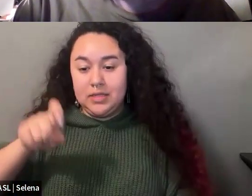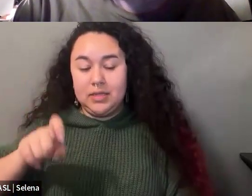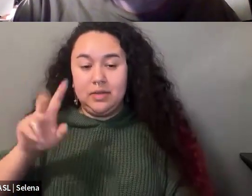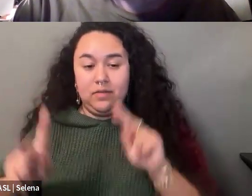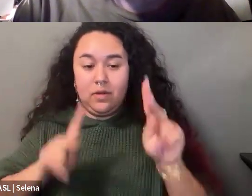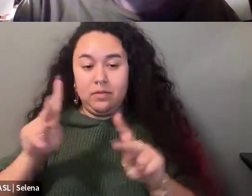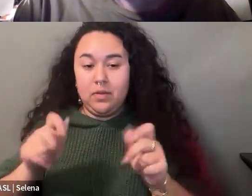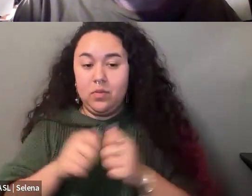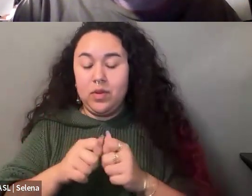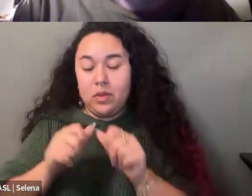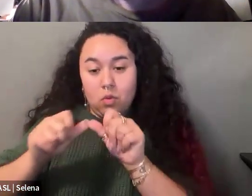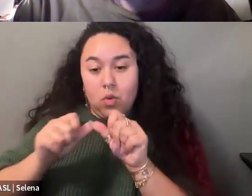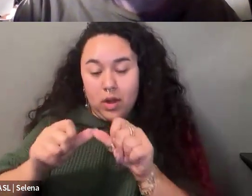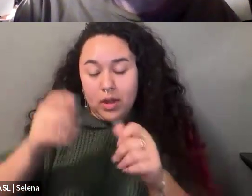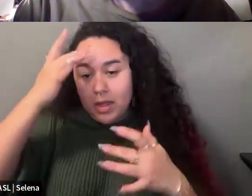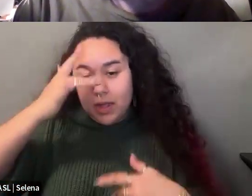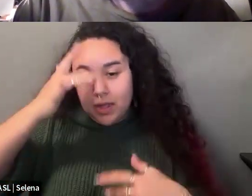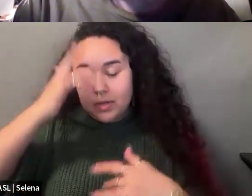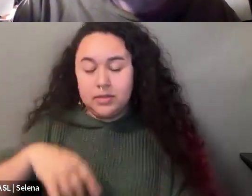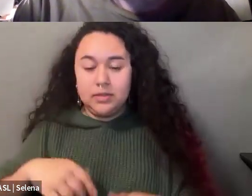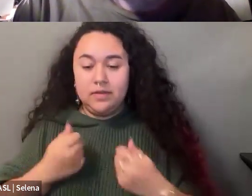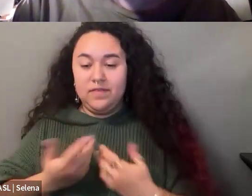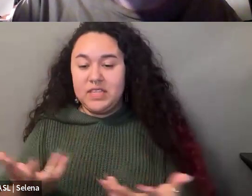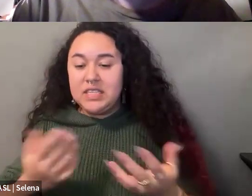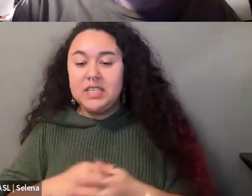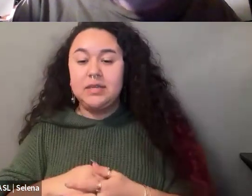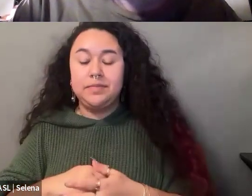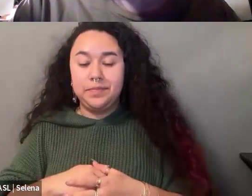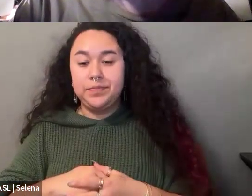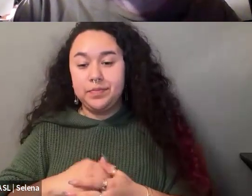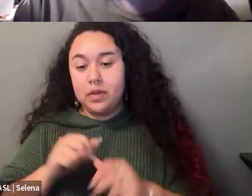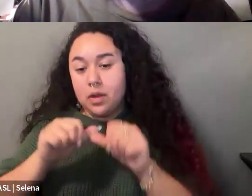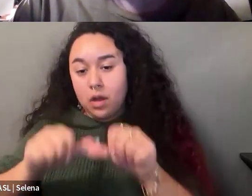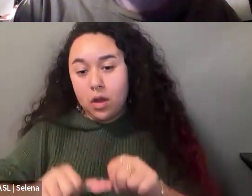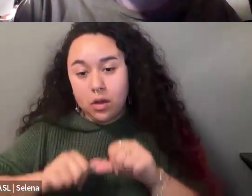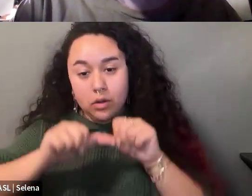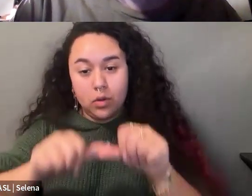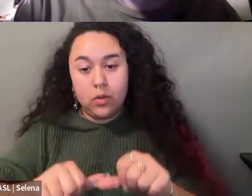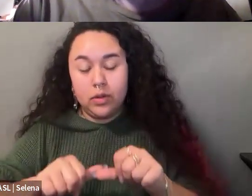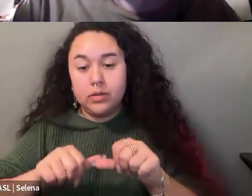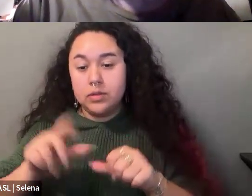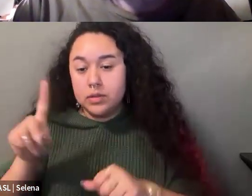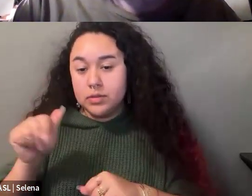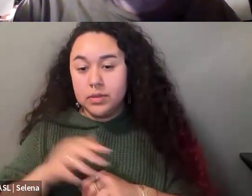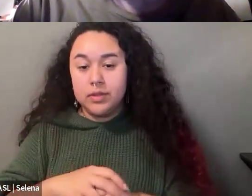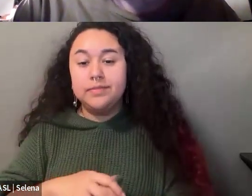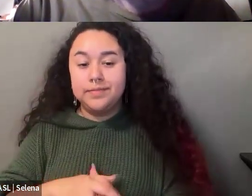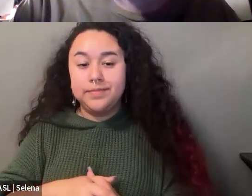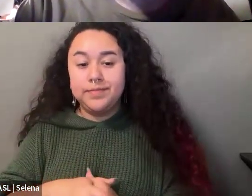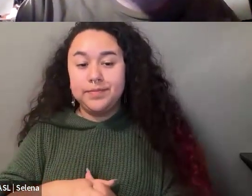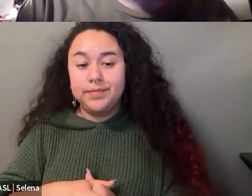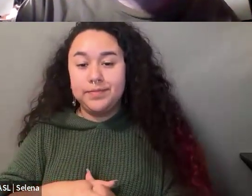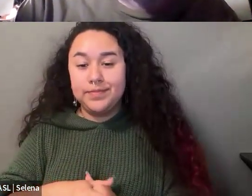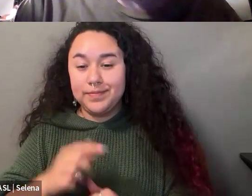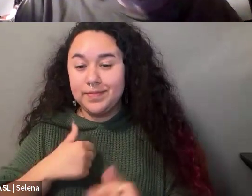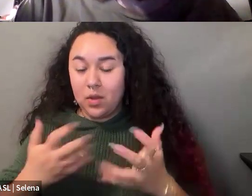with chronic illness, fatigue, and ongoing disability.